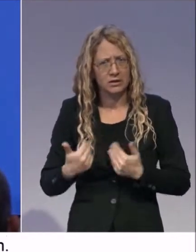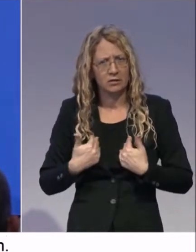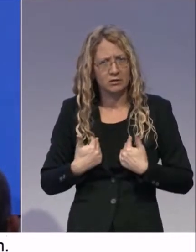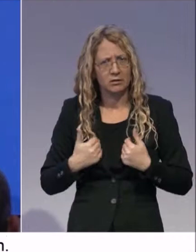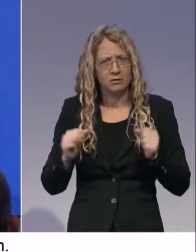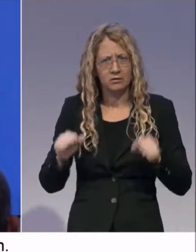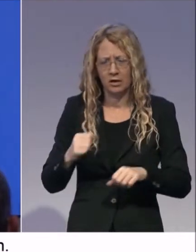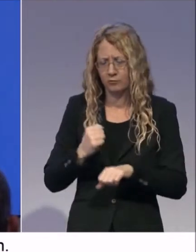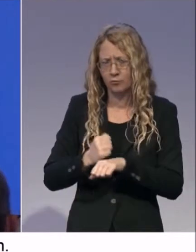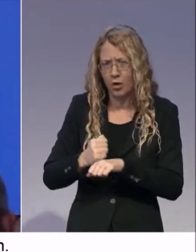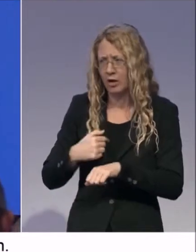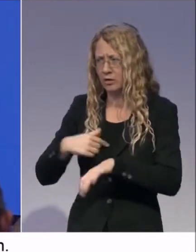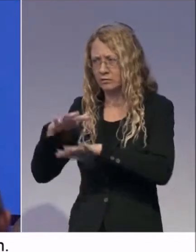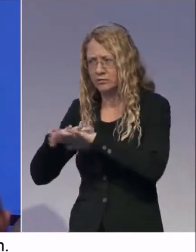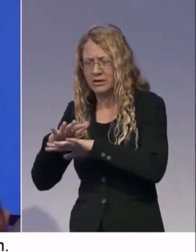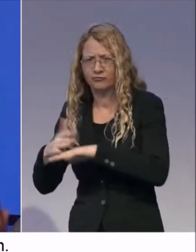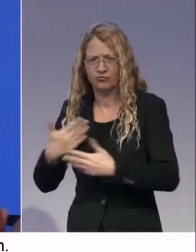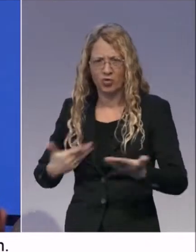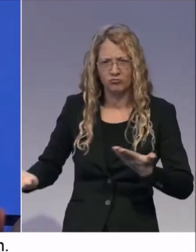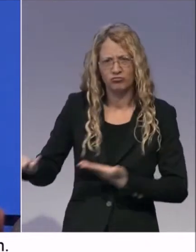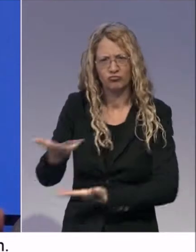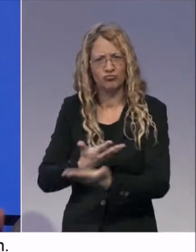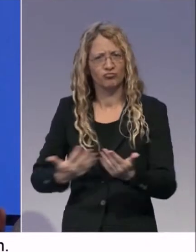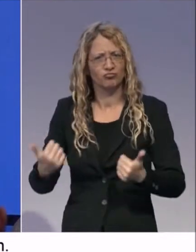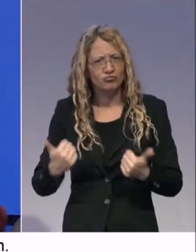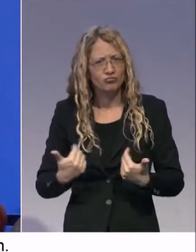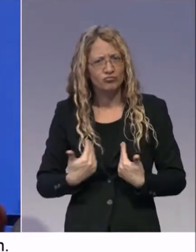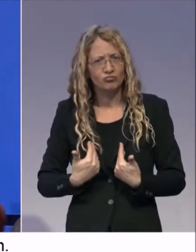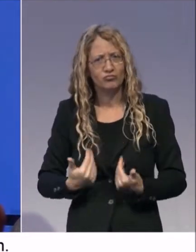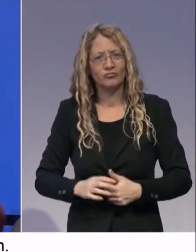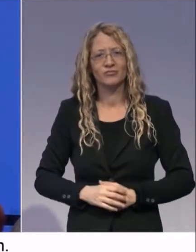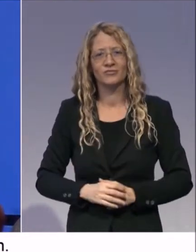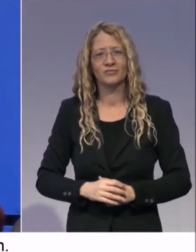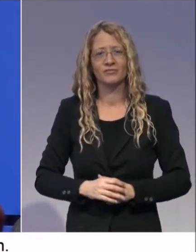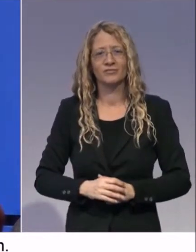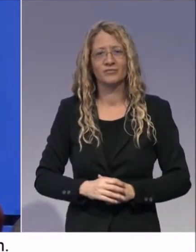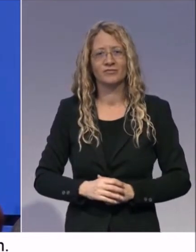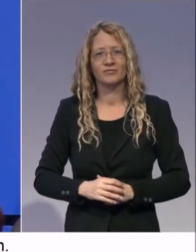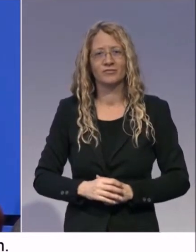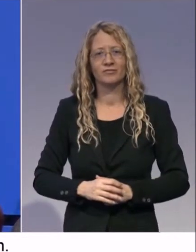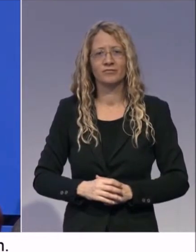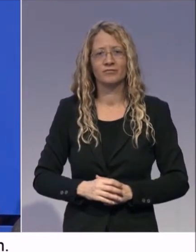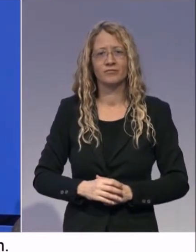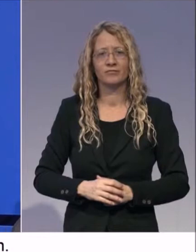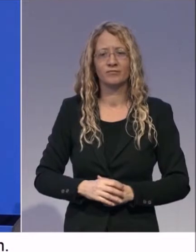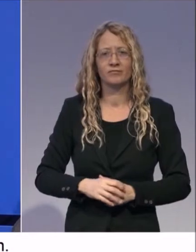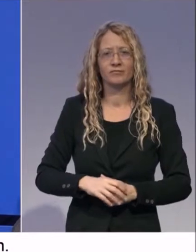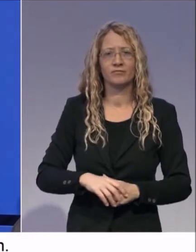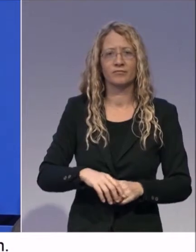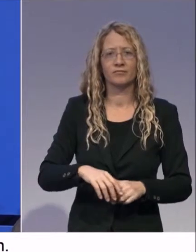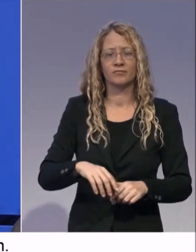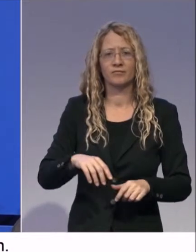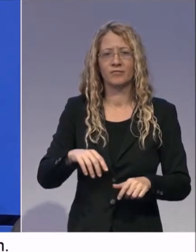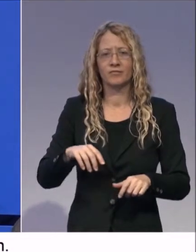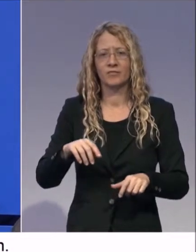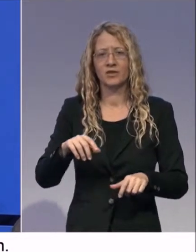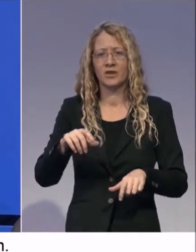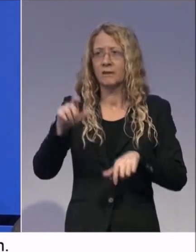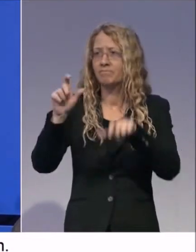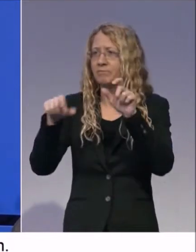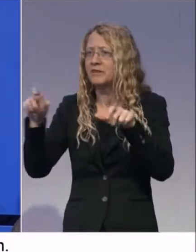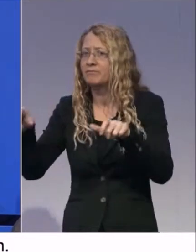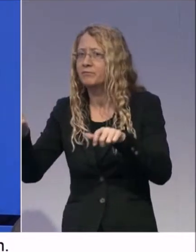through my networks, I could also glean information from others to know what the situation is. And of